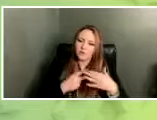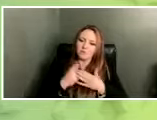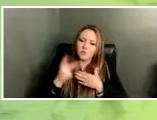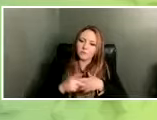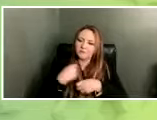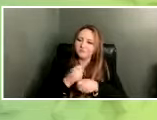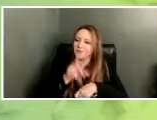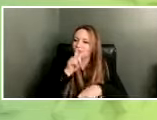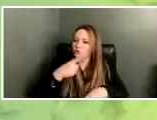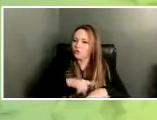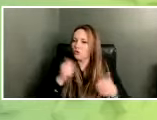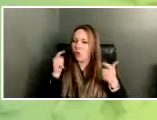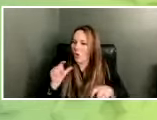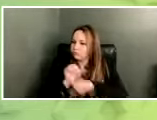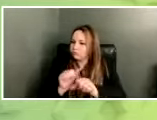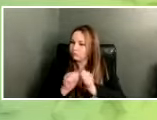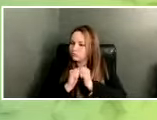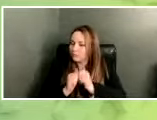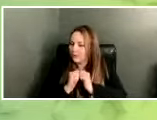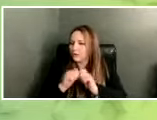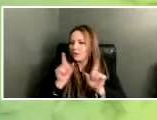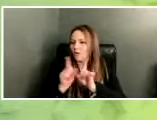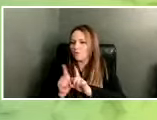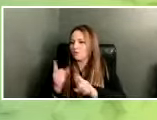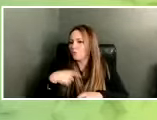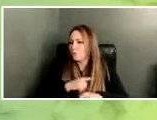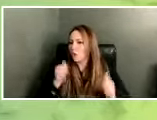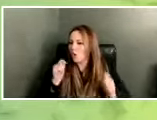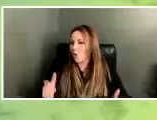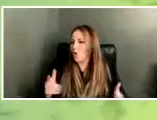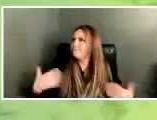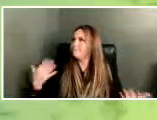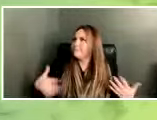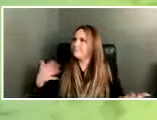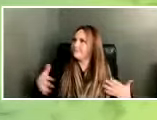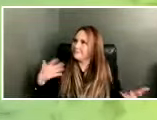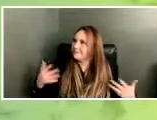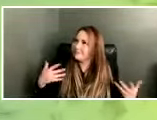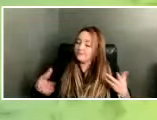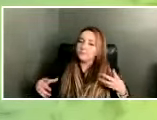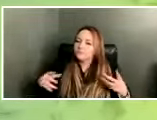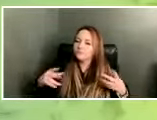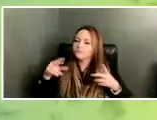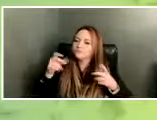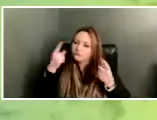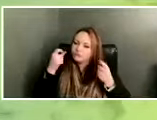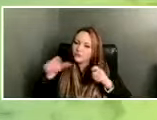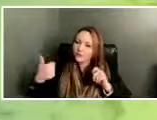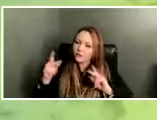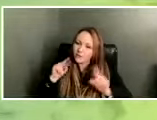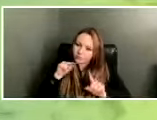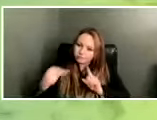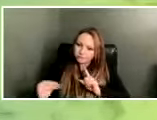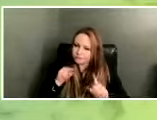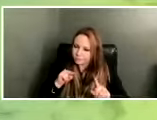that, we're all cooperating together, but also that we're all, I would say, taking in everyone's different perspectives that they can bring to the table.